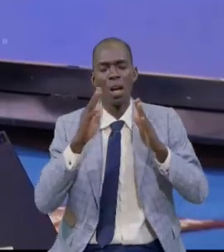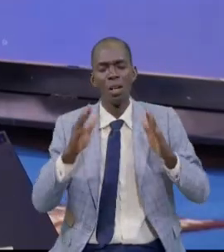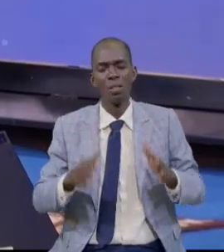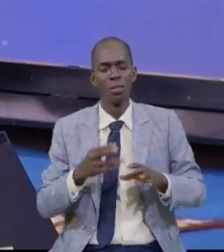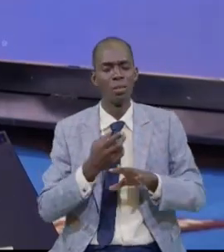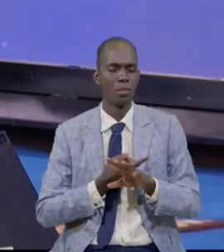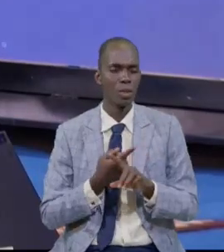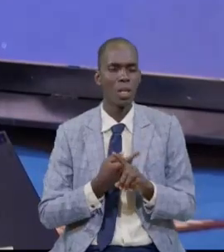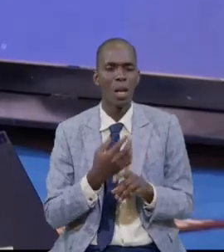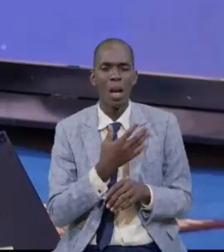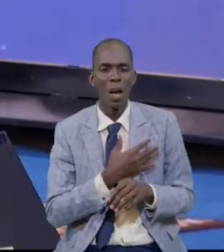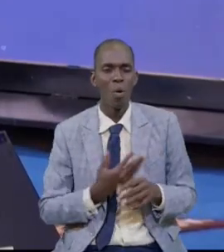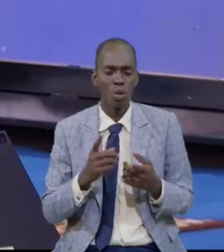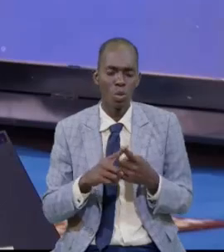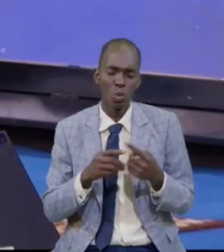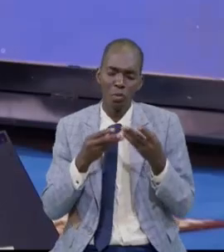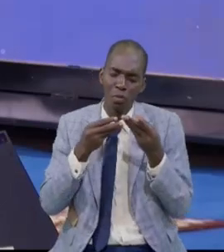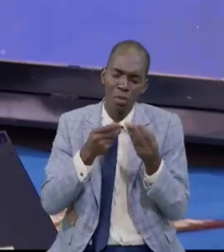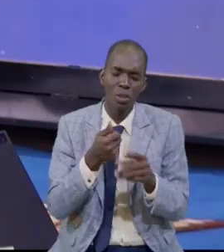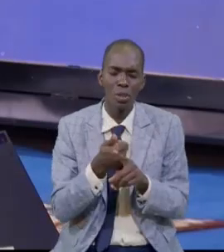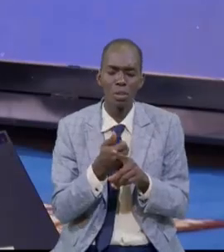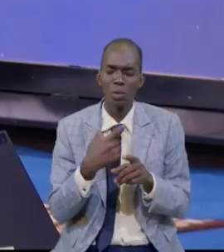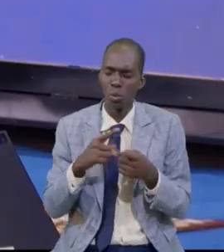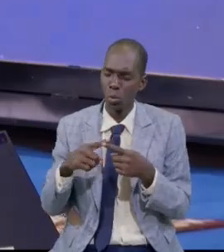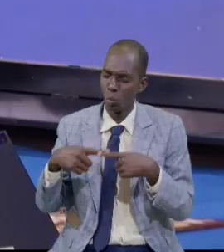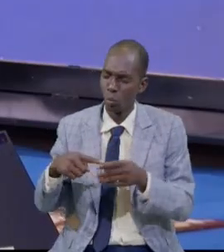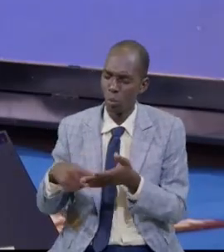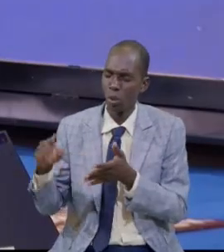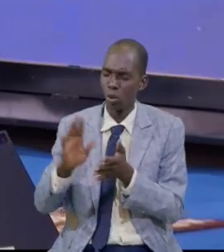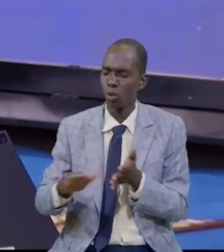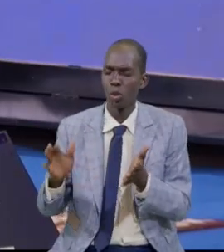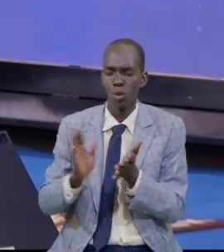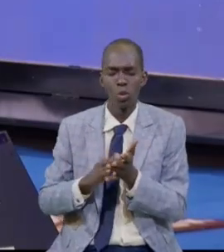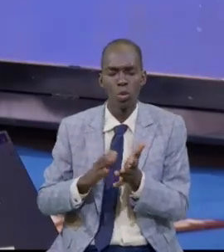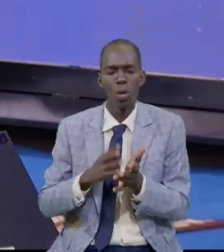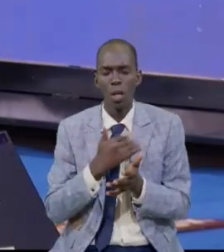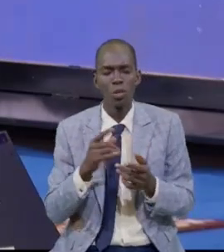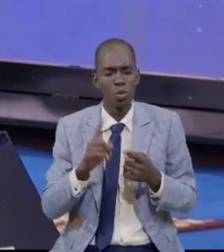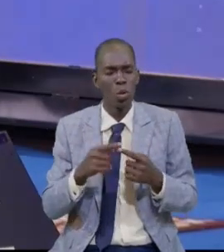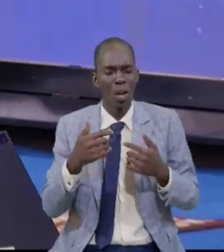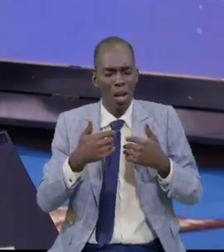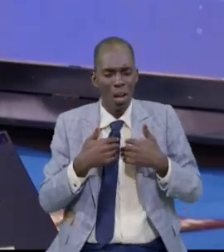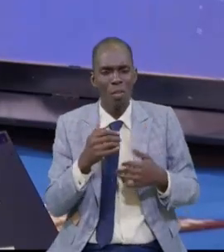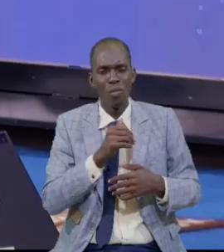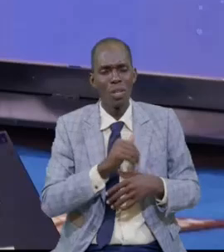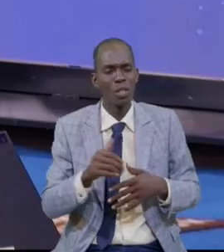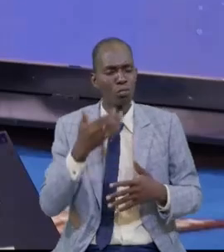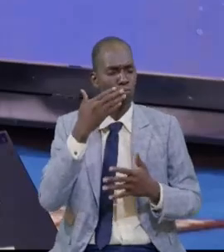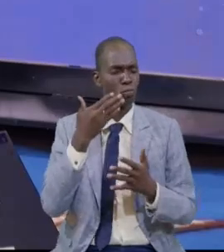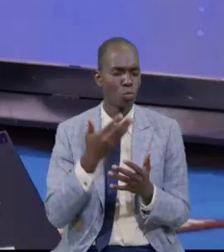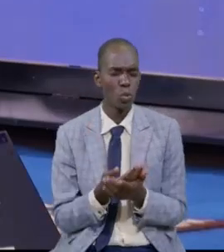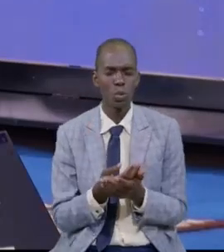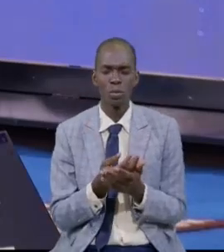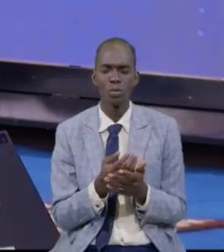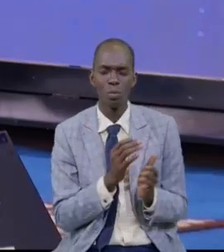to school your children, and to have buoyant economy for yourself, they say, it